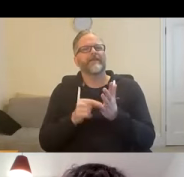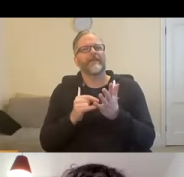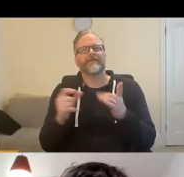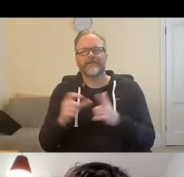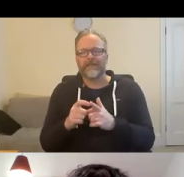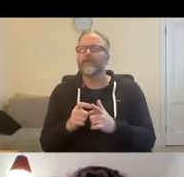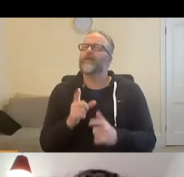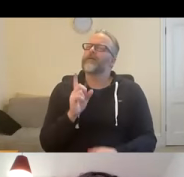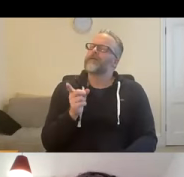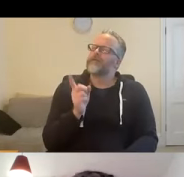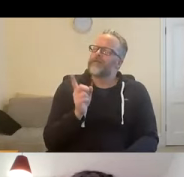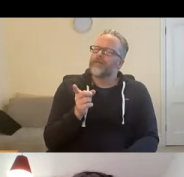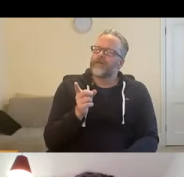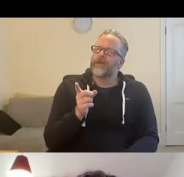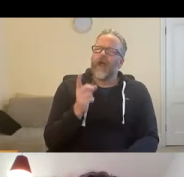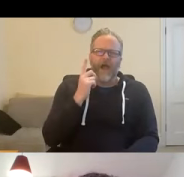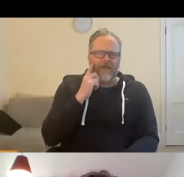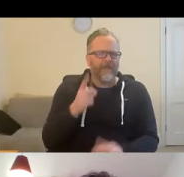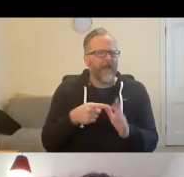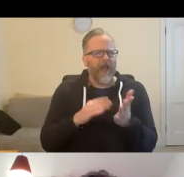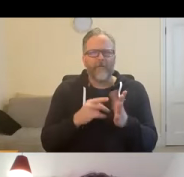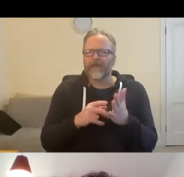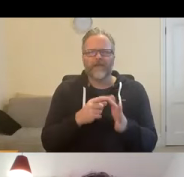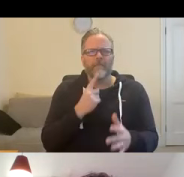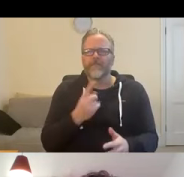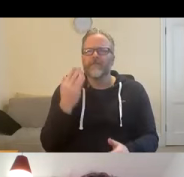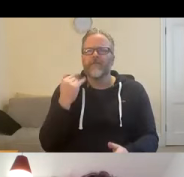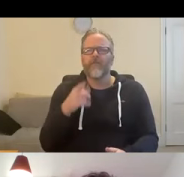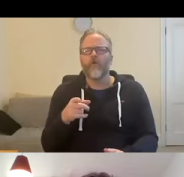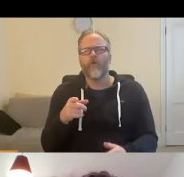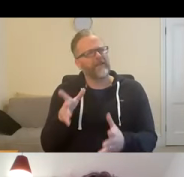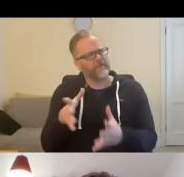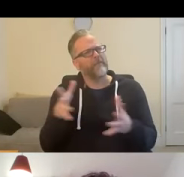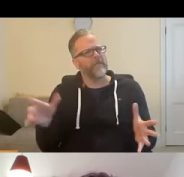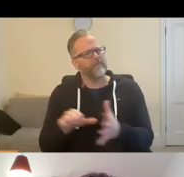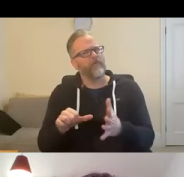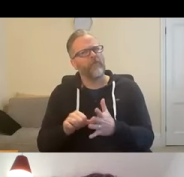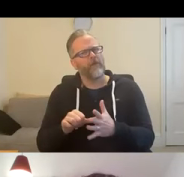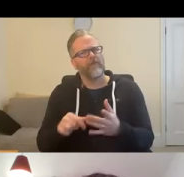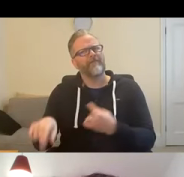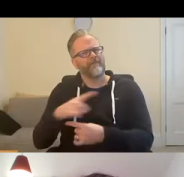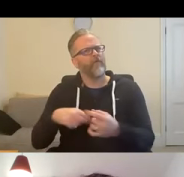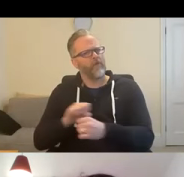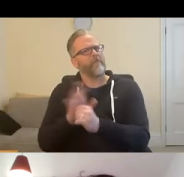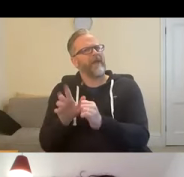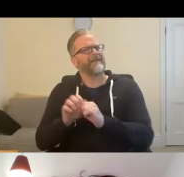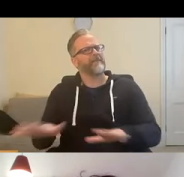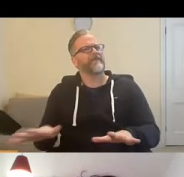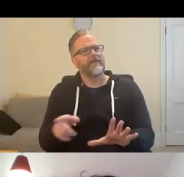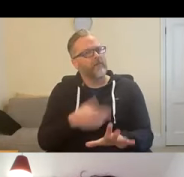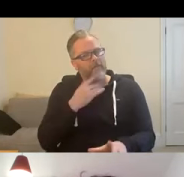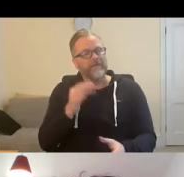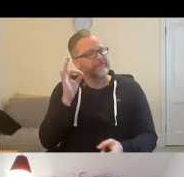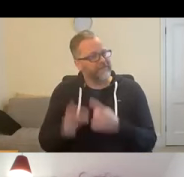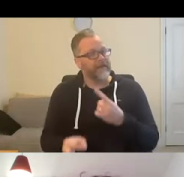which I think Miranda had mentioned earlier on as being a big problem throughout the pandemic, particularly in young people who have